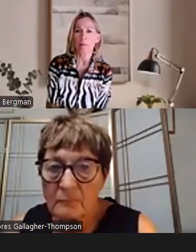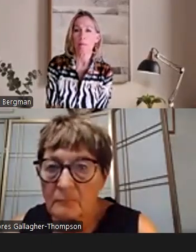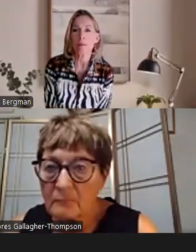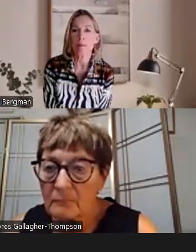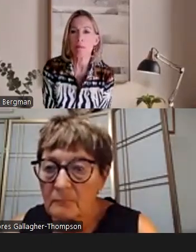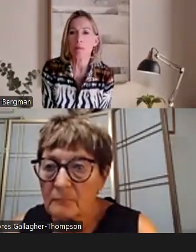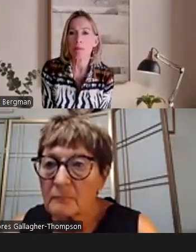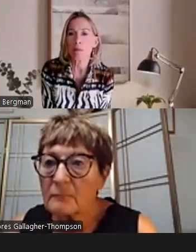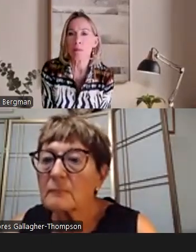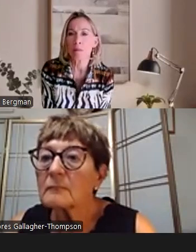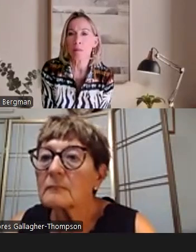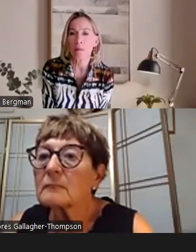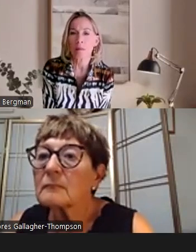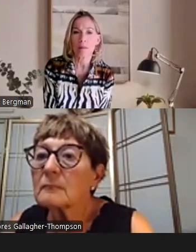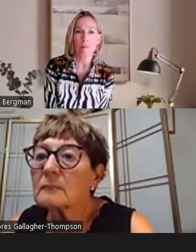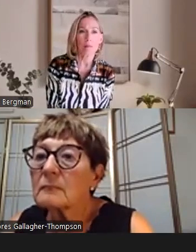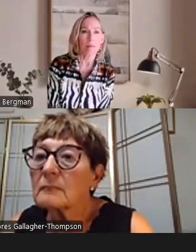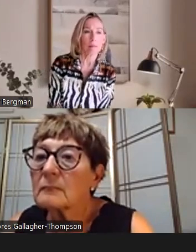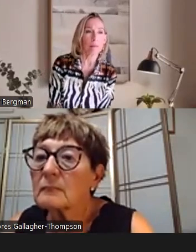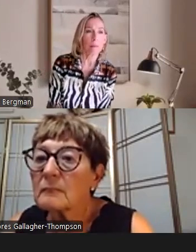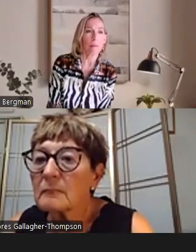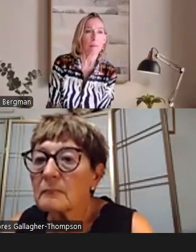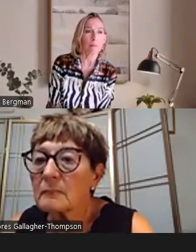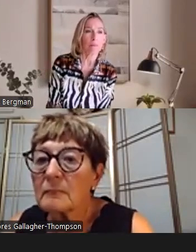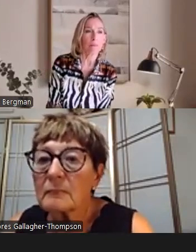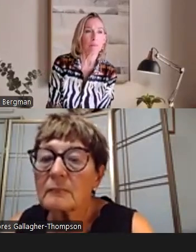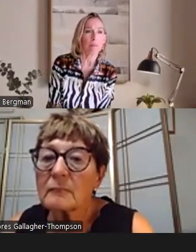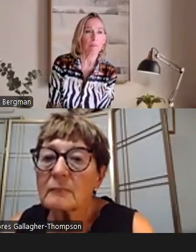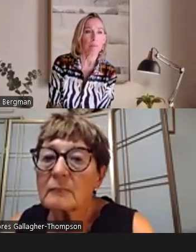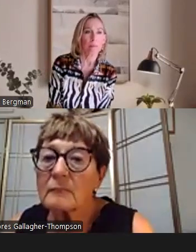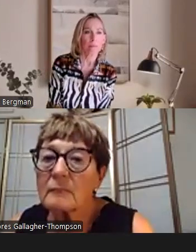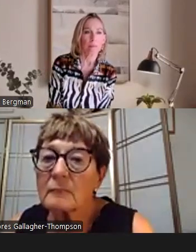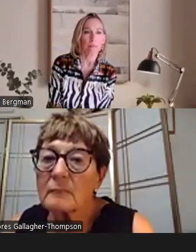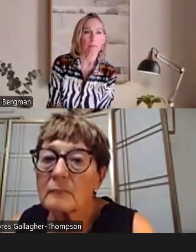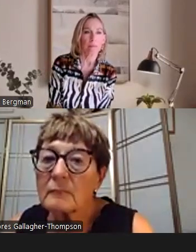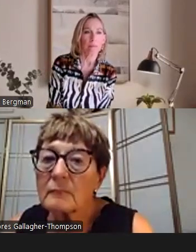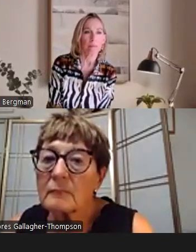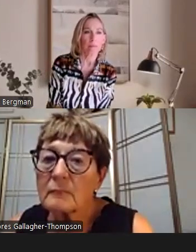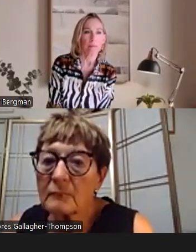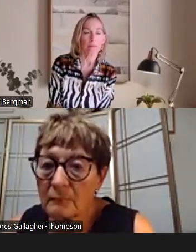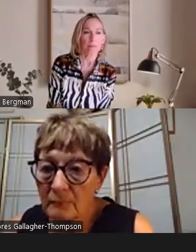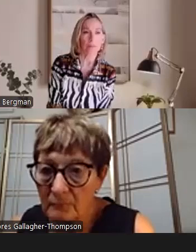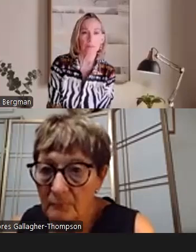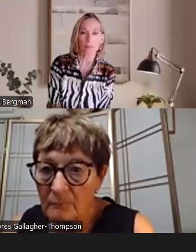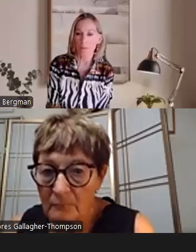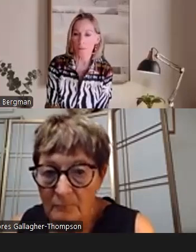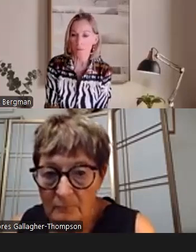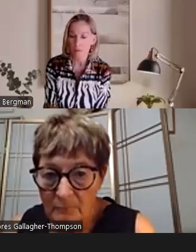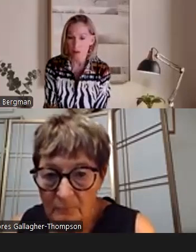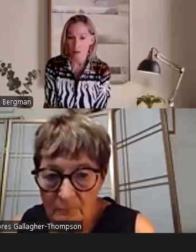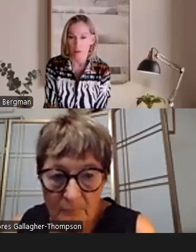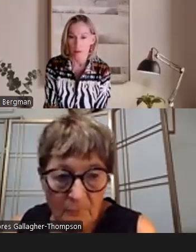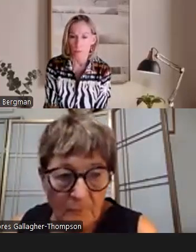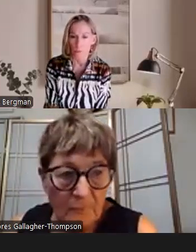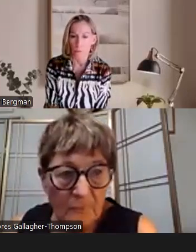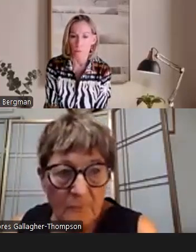I don't see the doctor. Yeah. Did he get off? I wonder if he's on the other side. Up, let me move